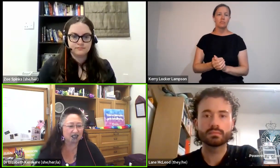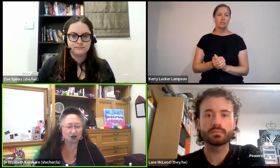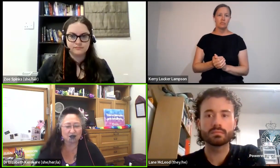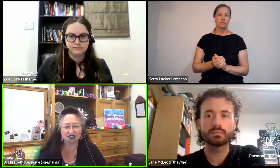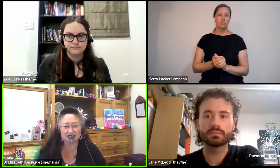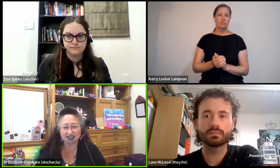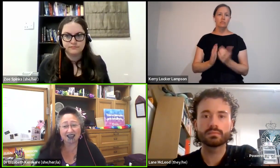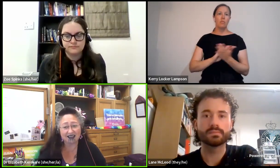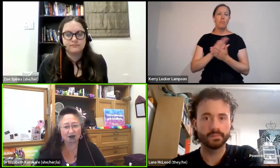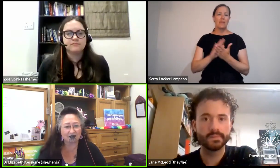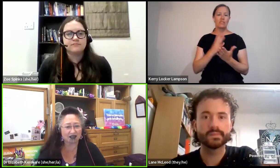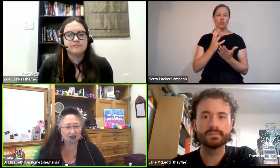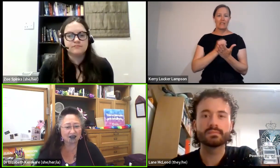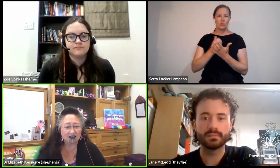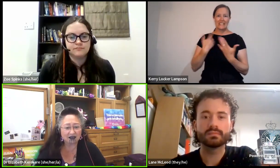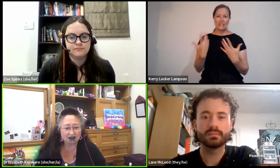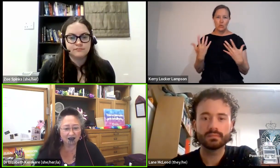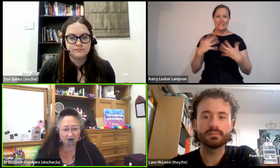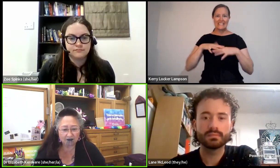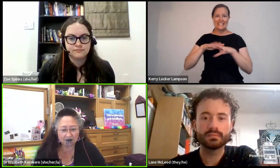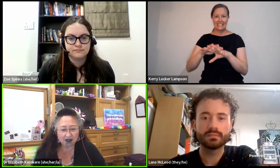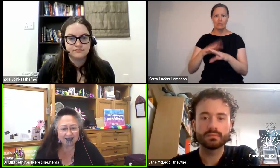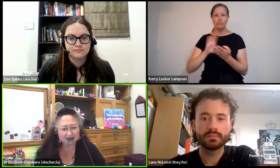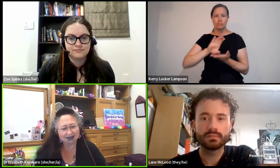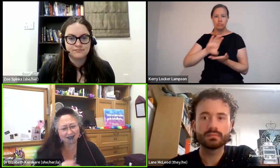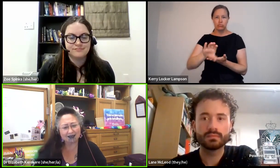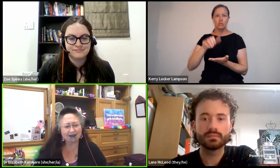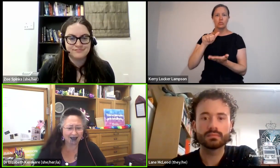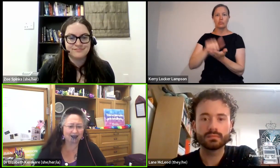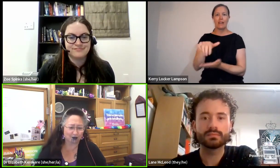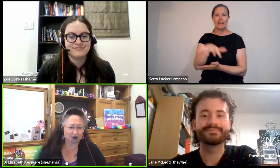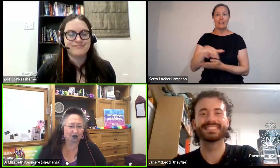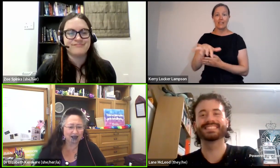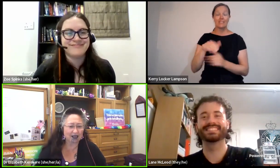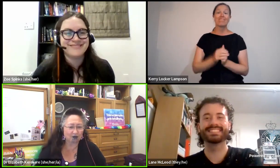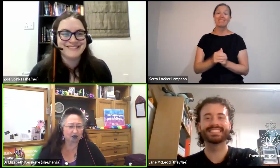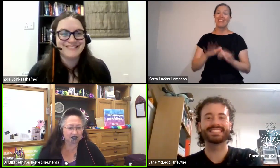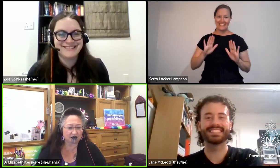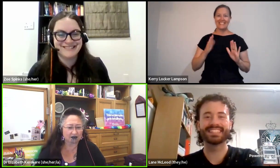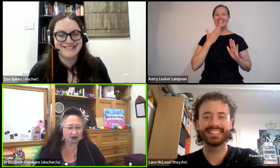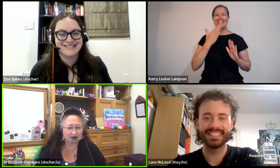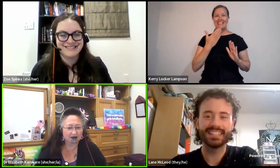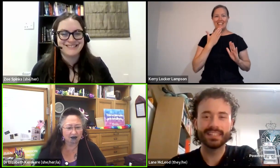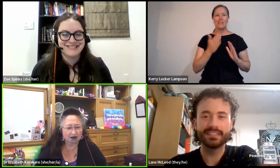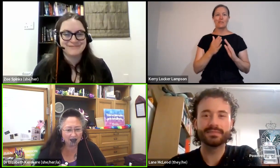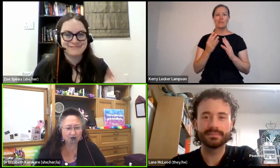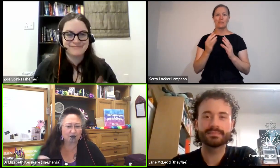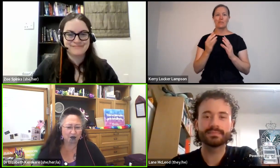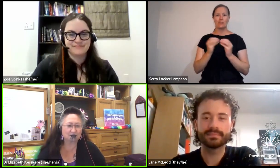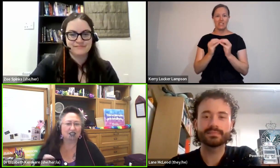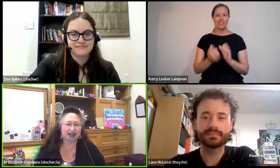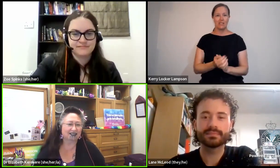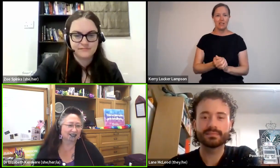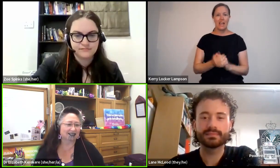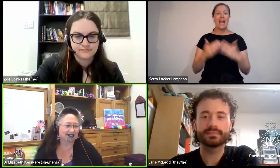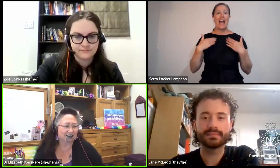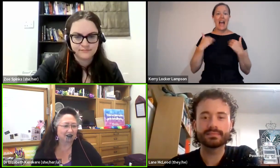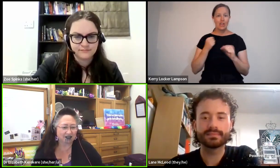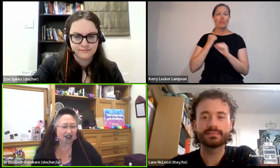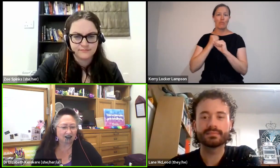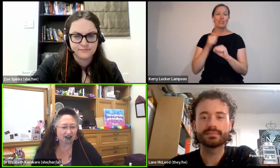sinking resources into key areas. That's it. Thank you. Thank you, Bridget. Health Promotion